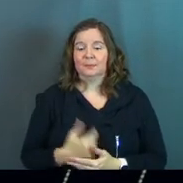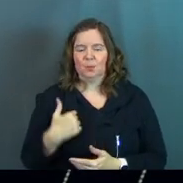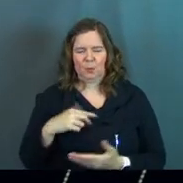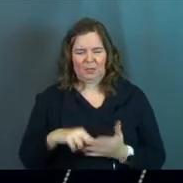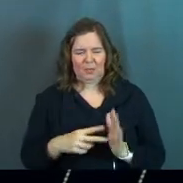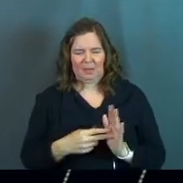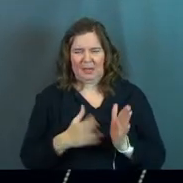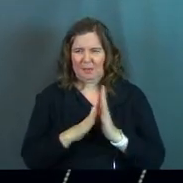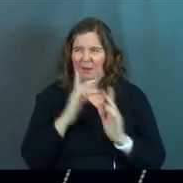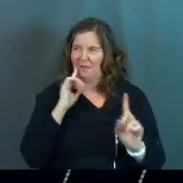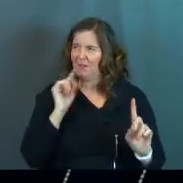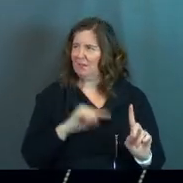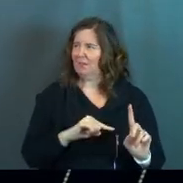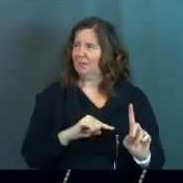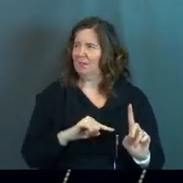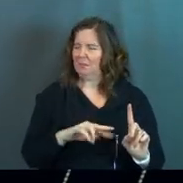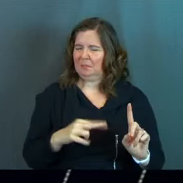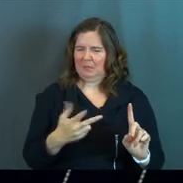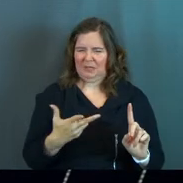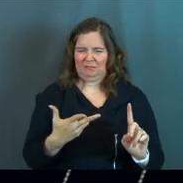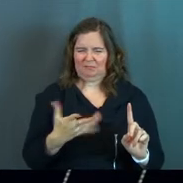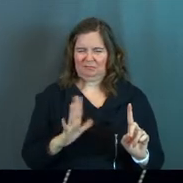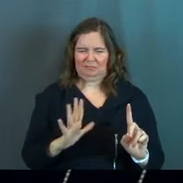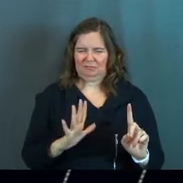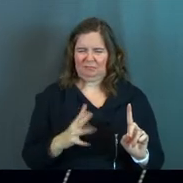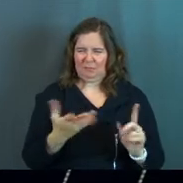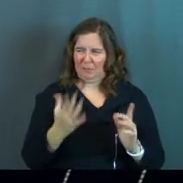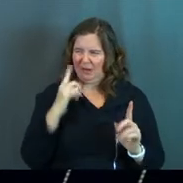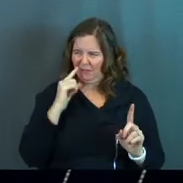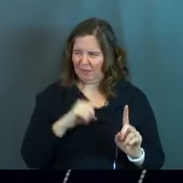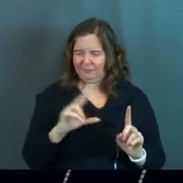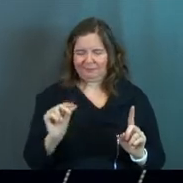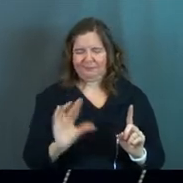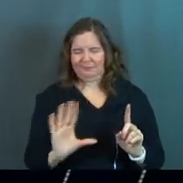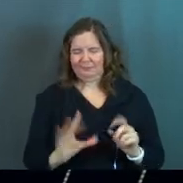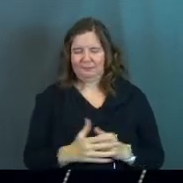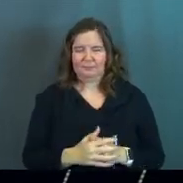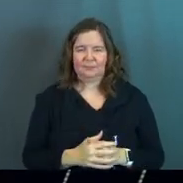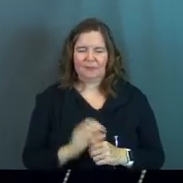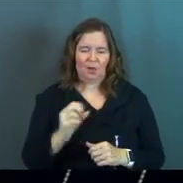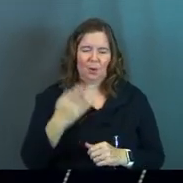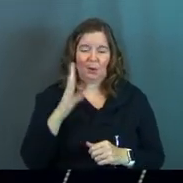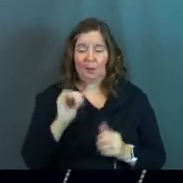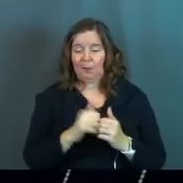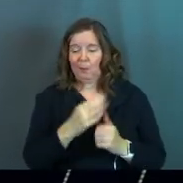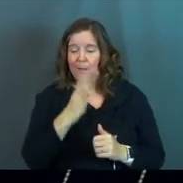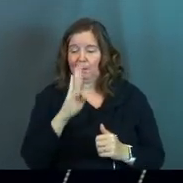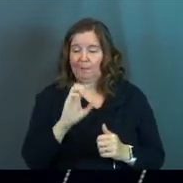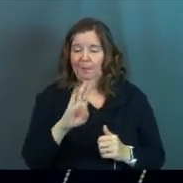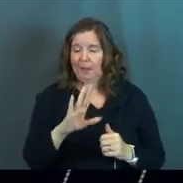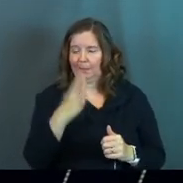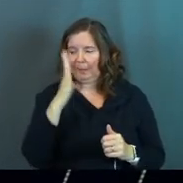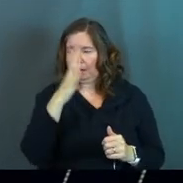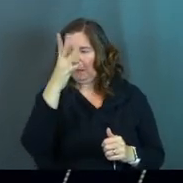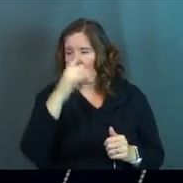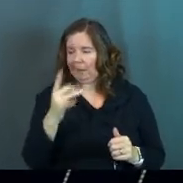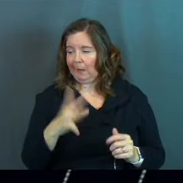We mean pray for them. Let me pray for them. Oh, God, be with Bob, that guy I